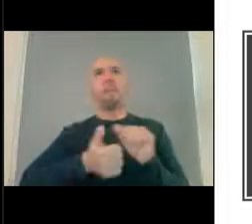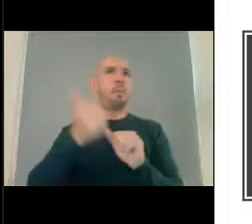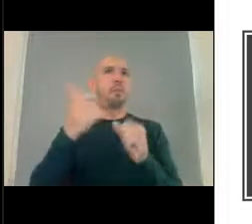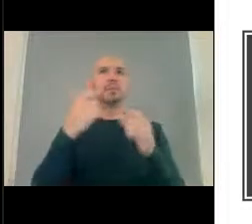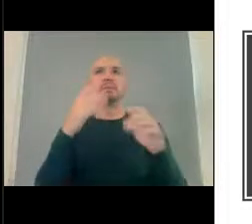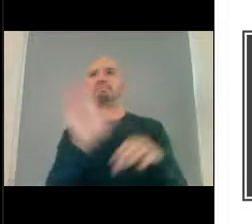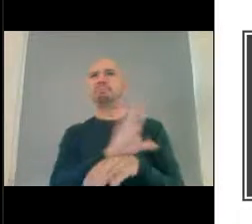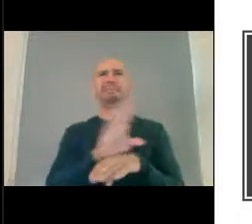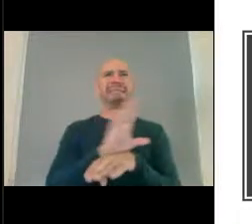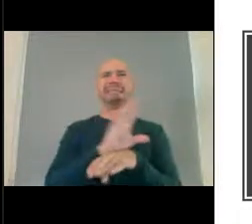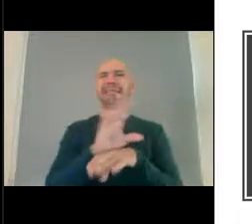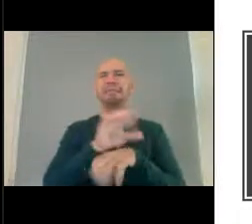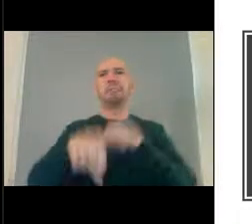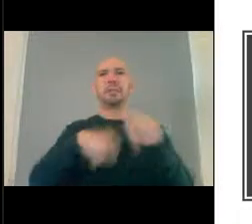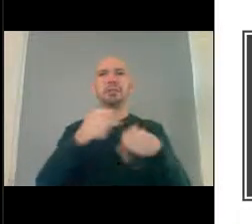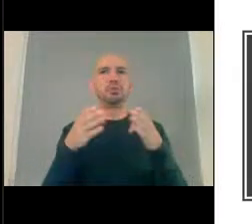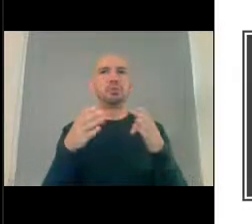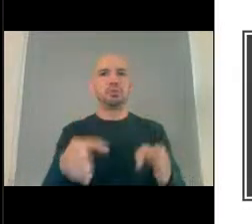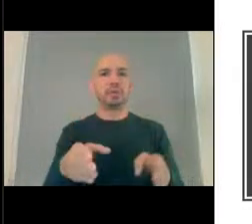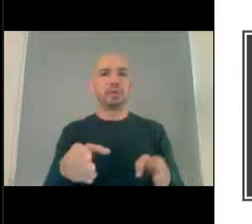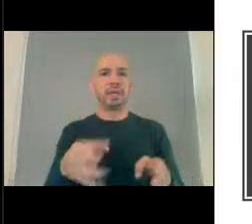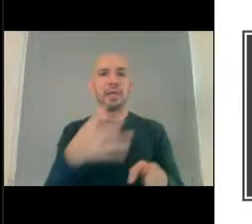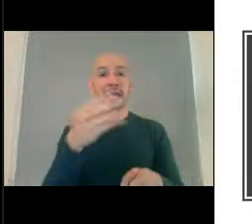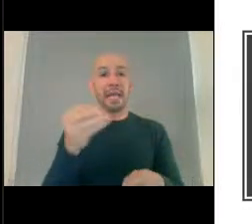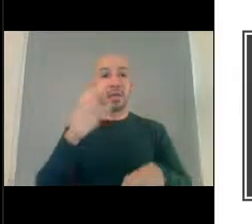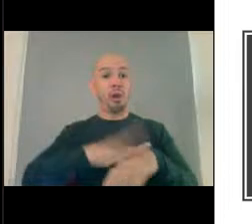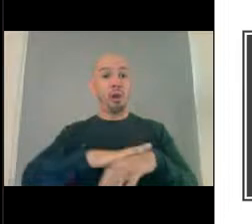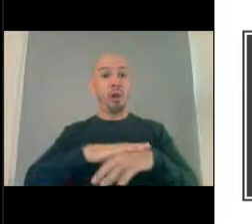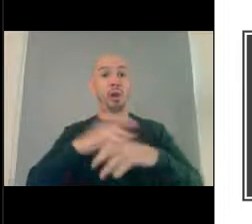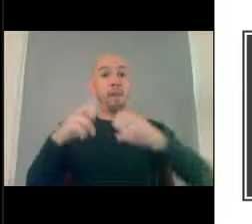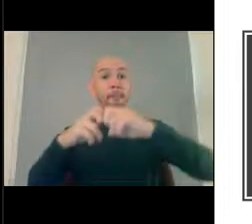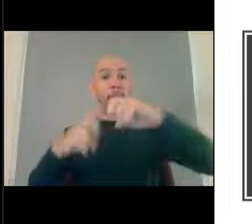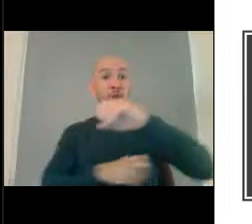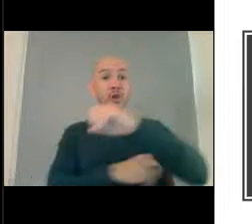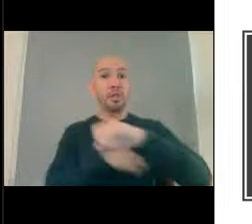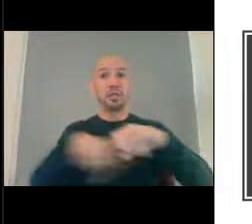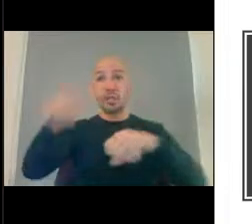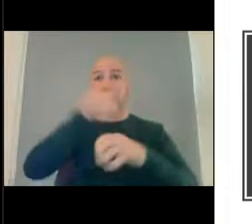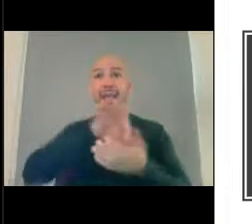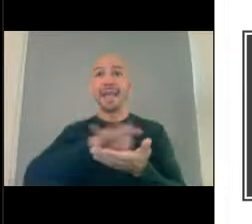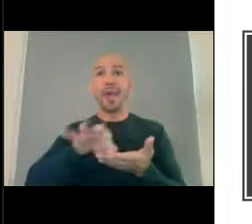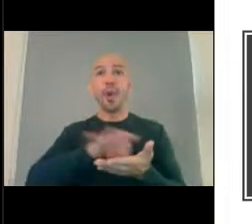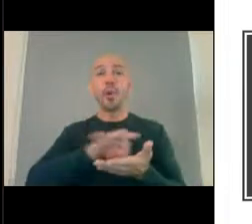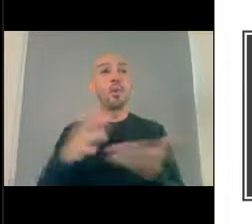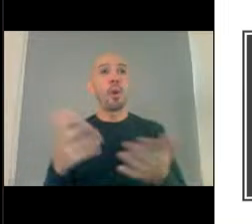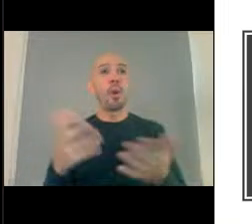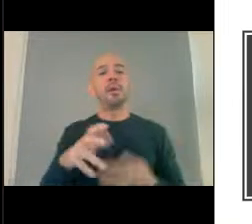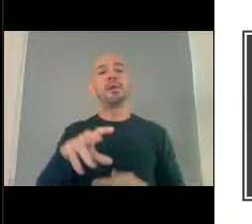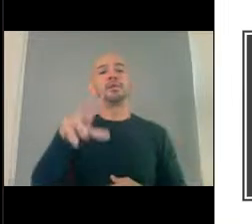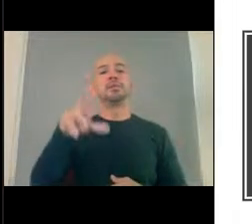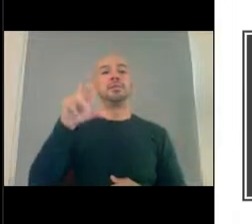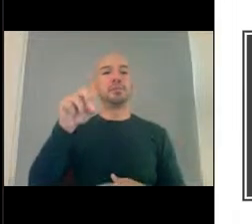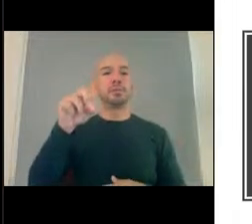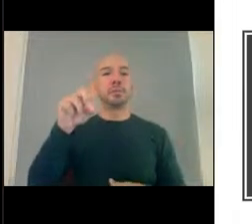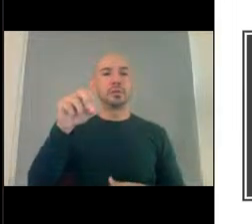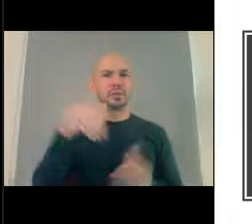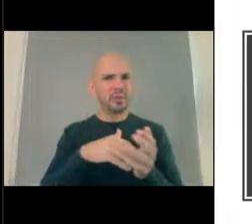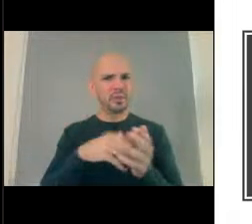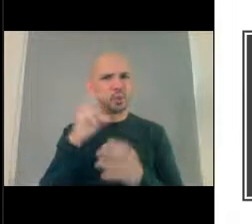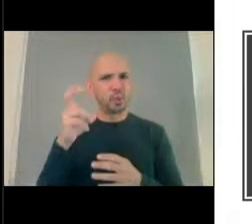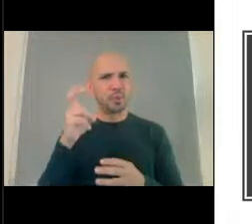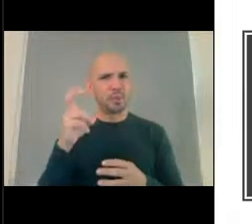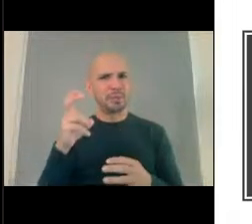world at some point on a bridge just near there they counted uh 30 000 trips in one day next slide please